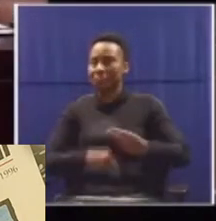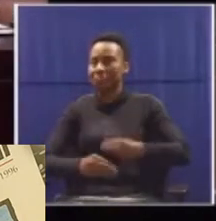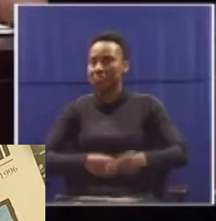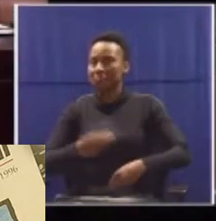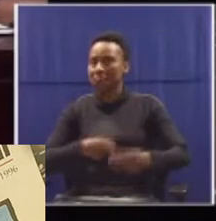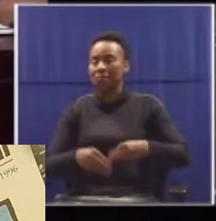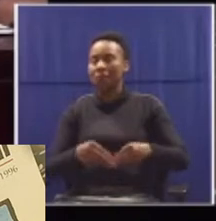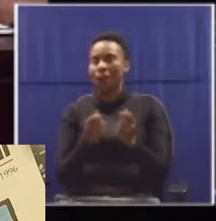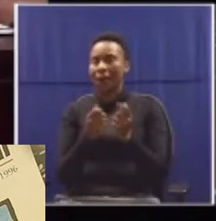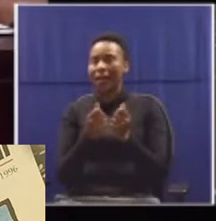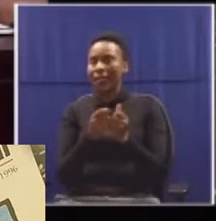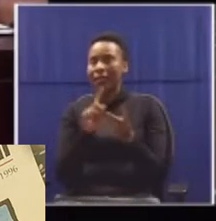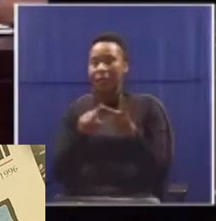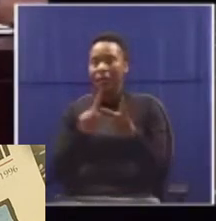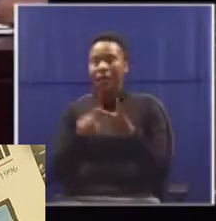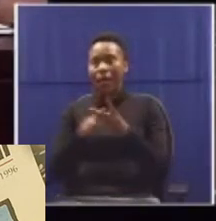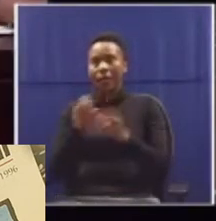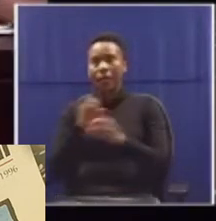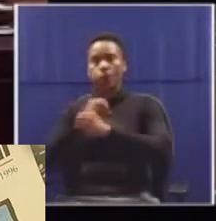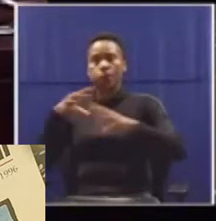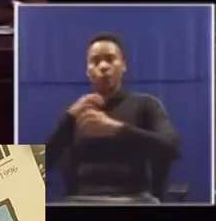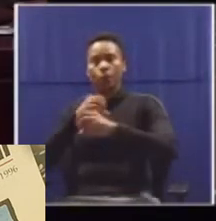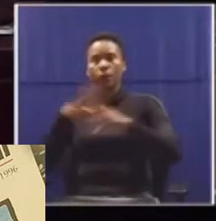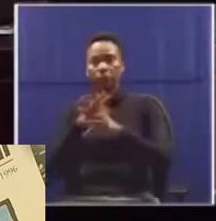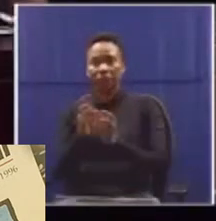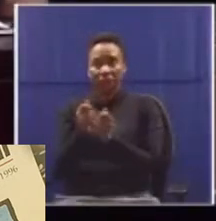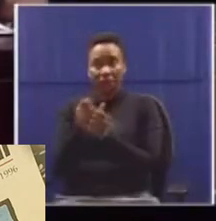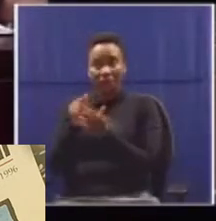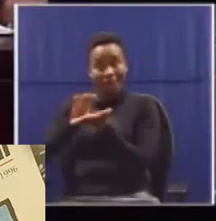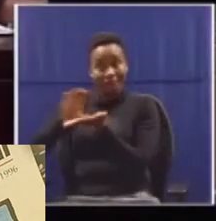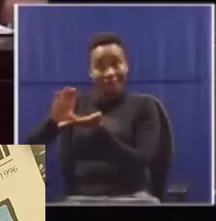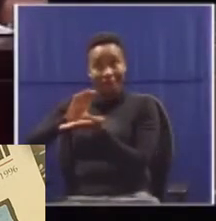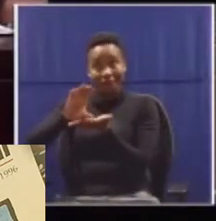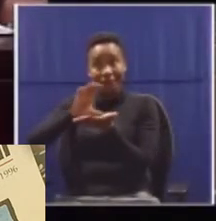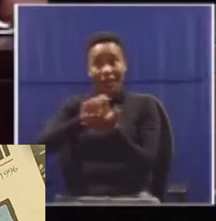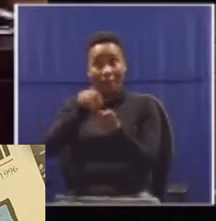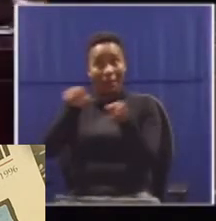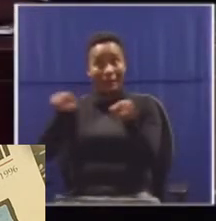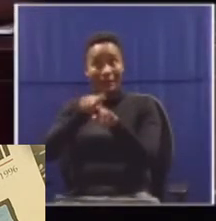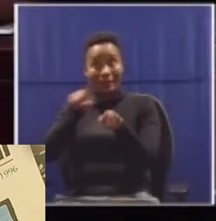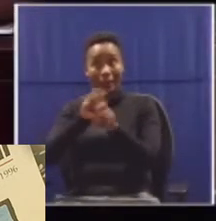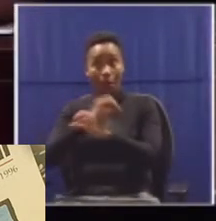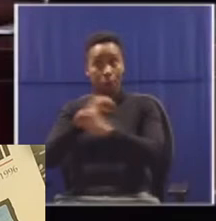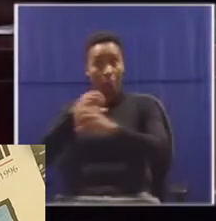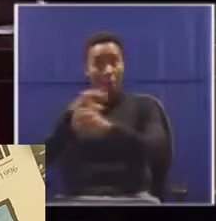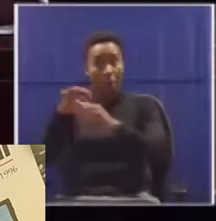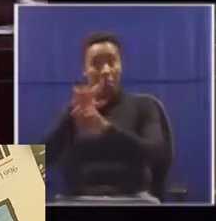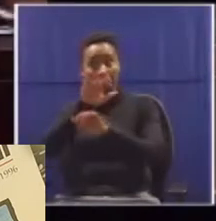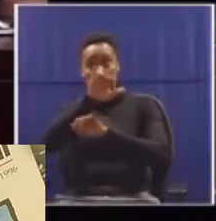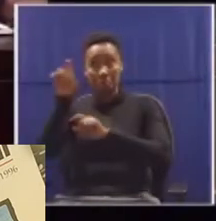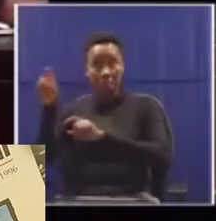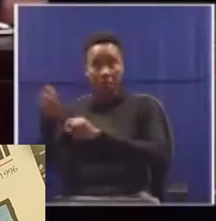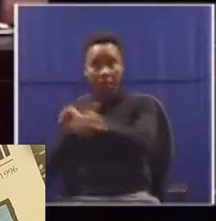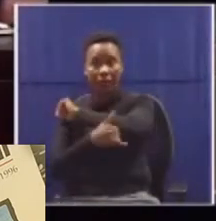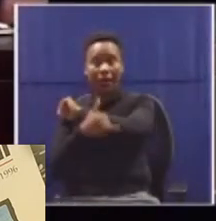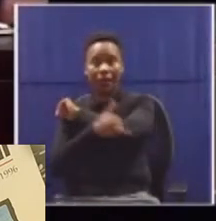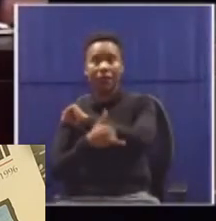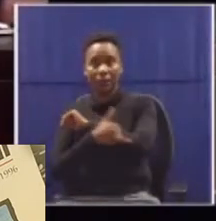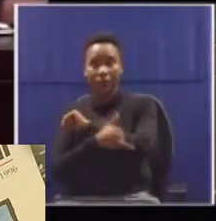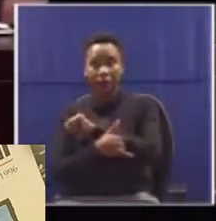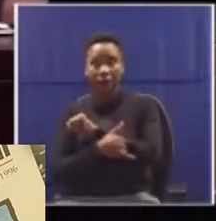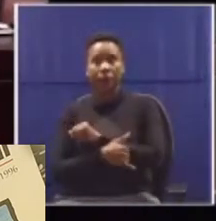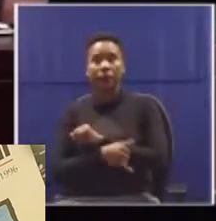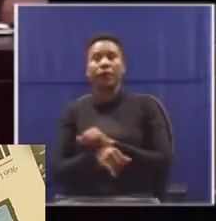financing money laundering and South Africa is clearly not measuring up to the standard now the fatf that